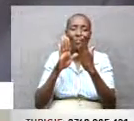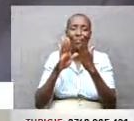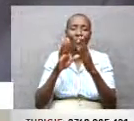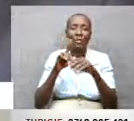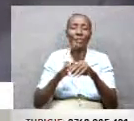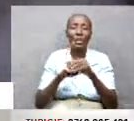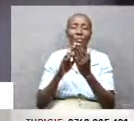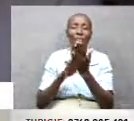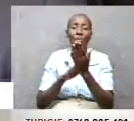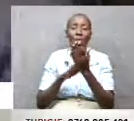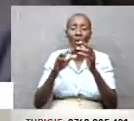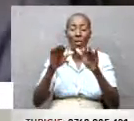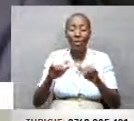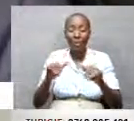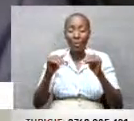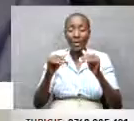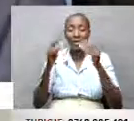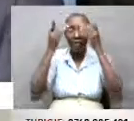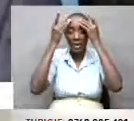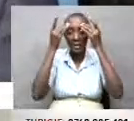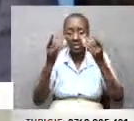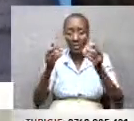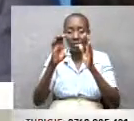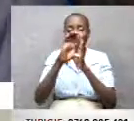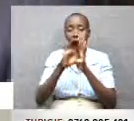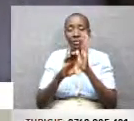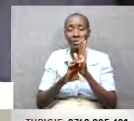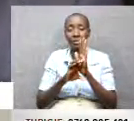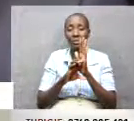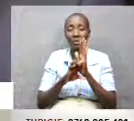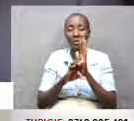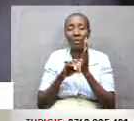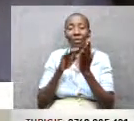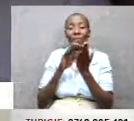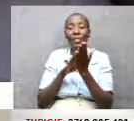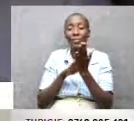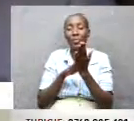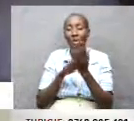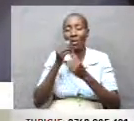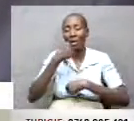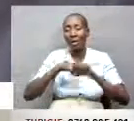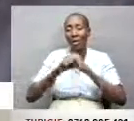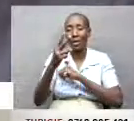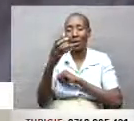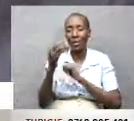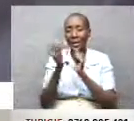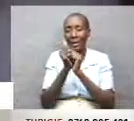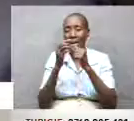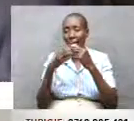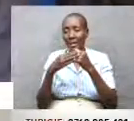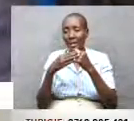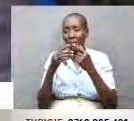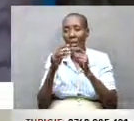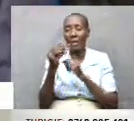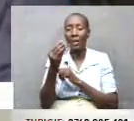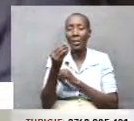a determination on the constitutionality of the Appropriation Act 2019 rather than the quantum of the monies